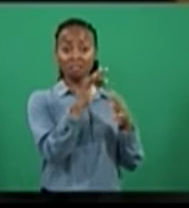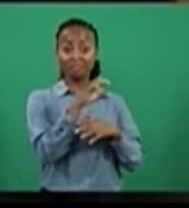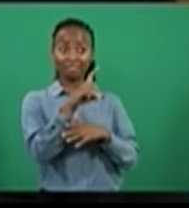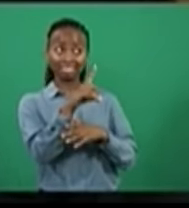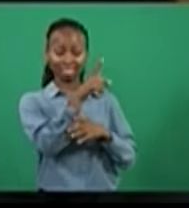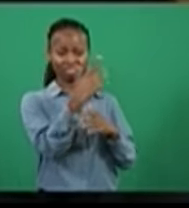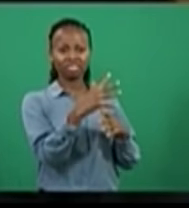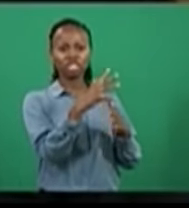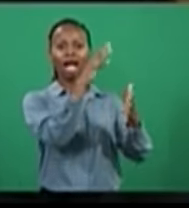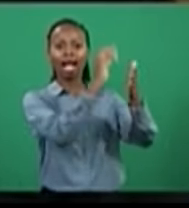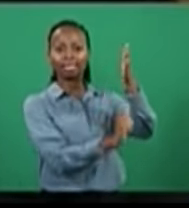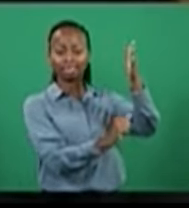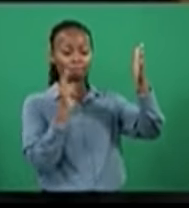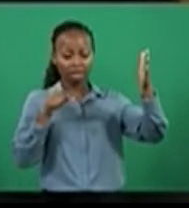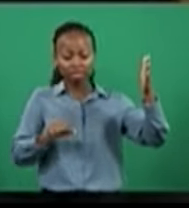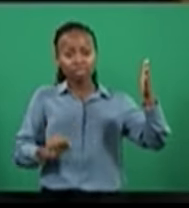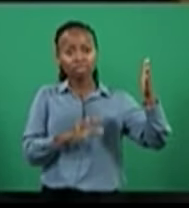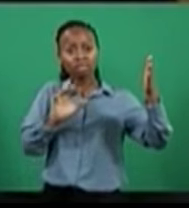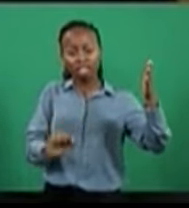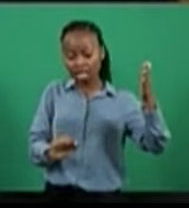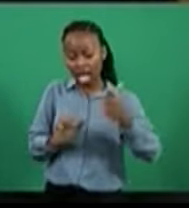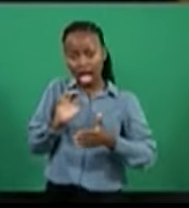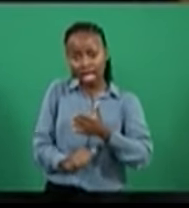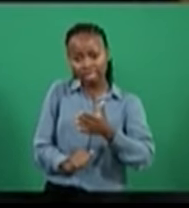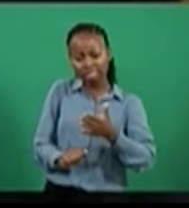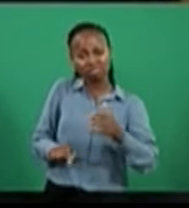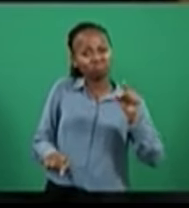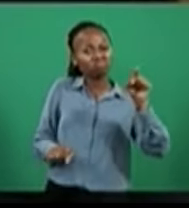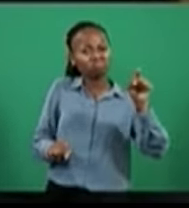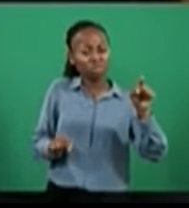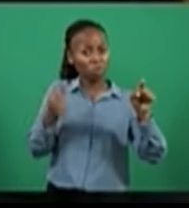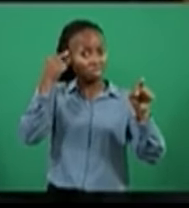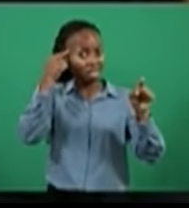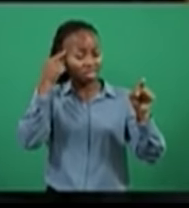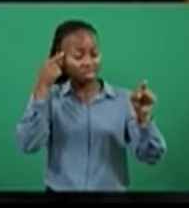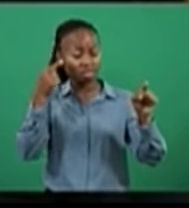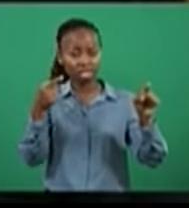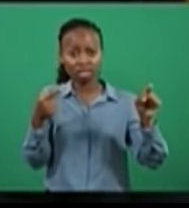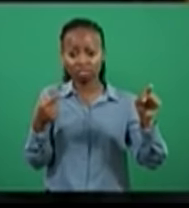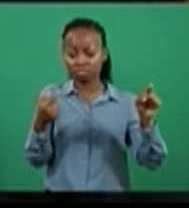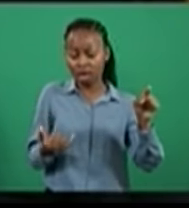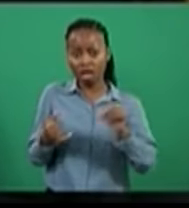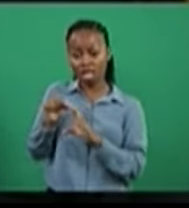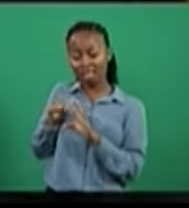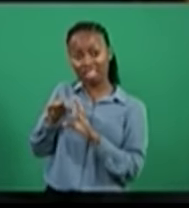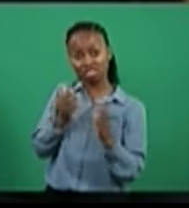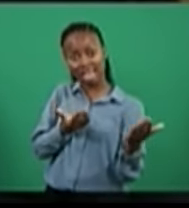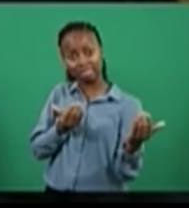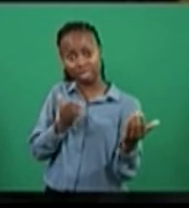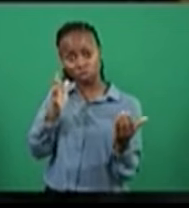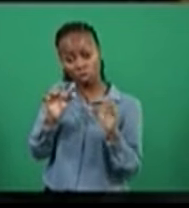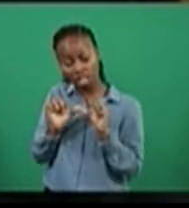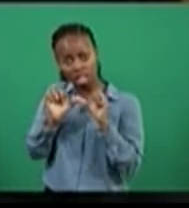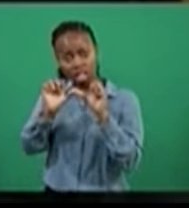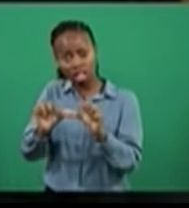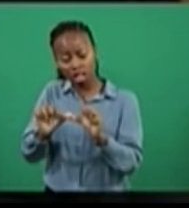SARB, that the Fed cuts before the SARB, and how important is it that inflation expectations continue to fall all